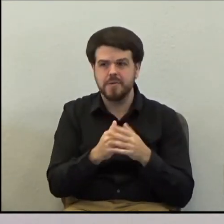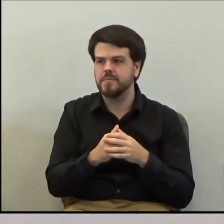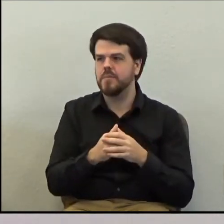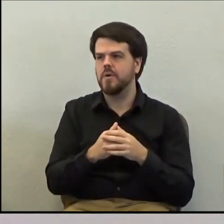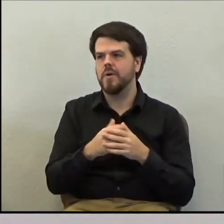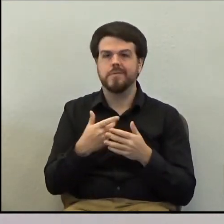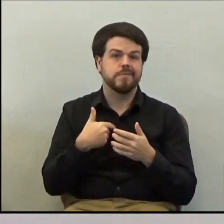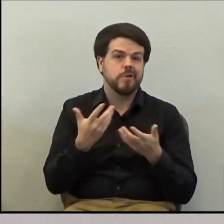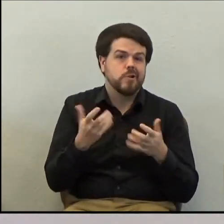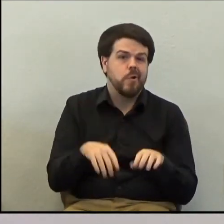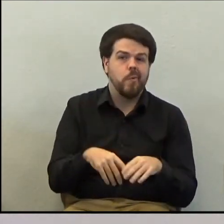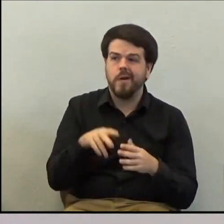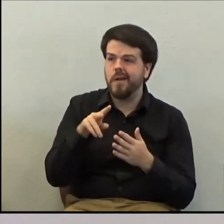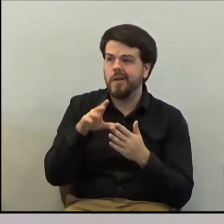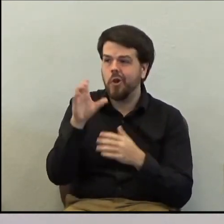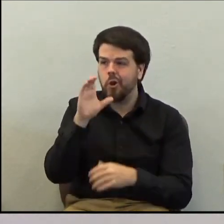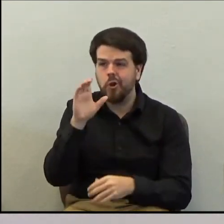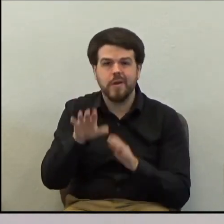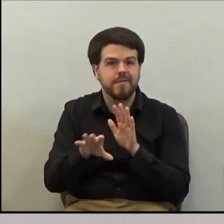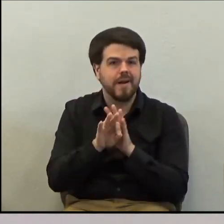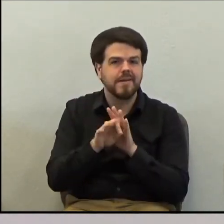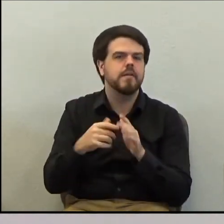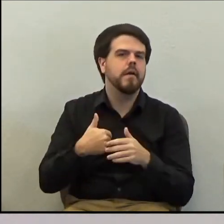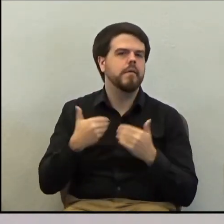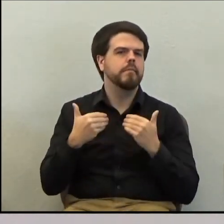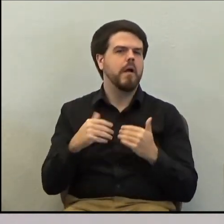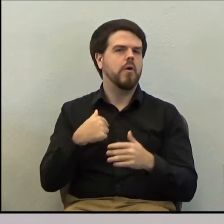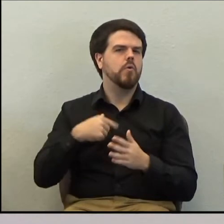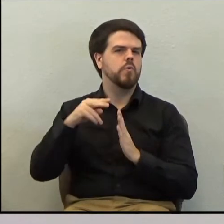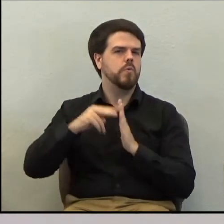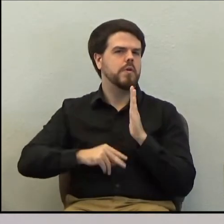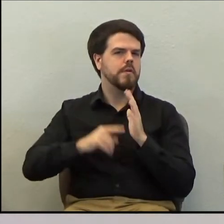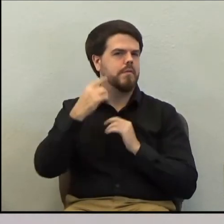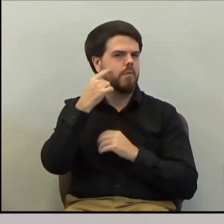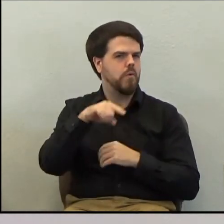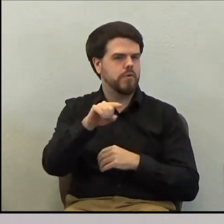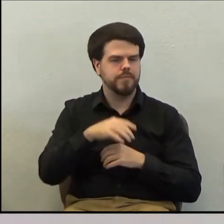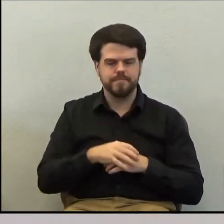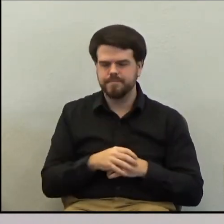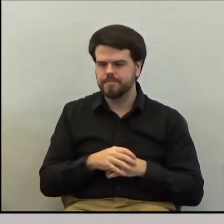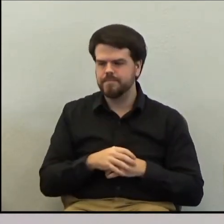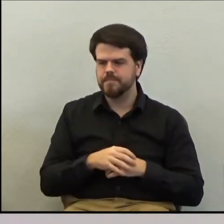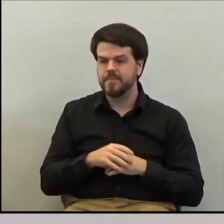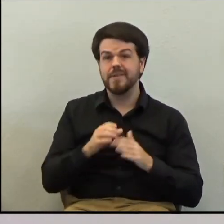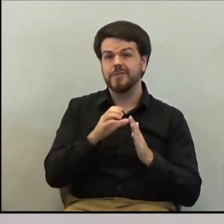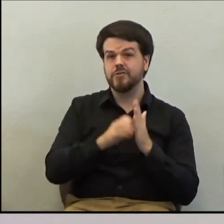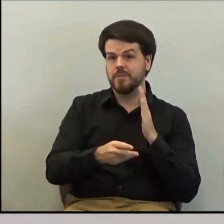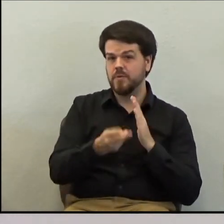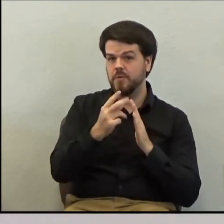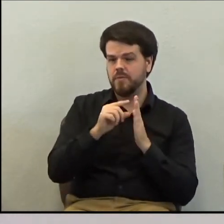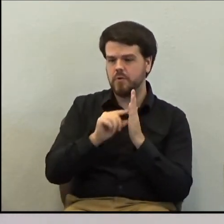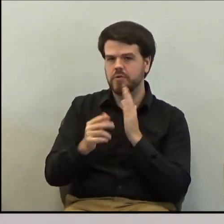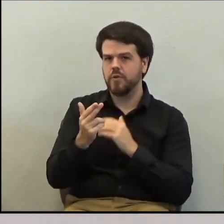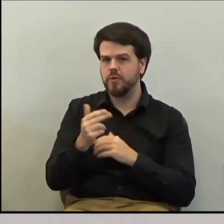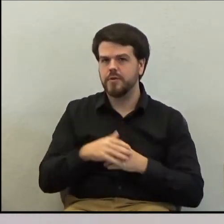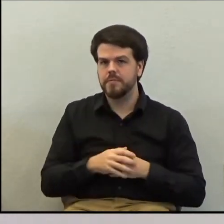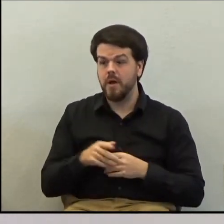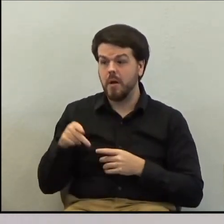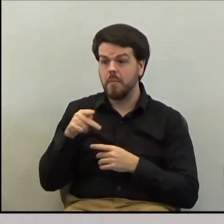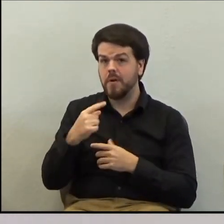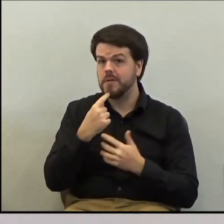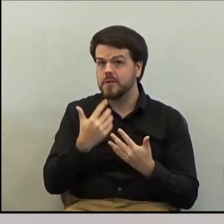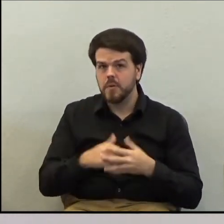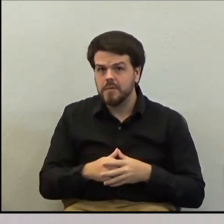just don't want to look it up, that's fine. I will read it to you. 1 Thessalonians chapter 2, verse 13. Paul said, we thank